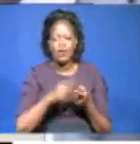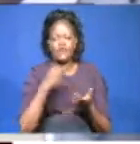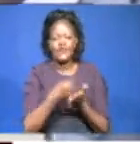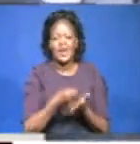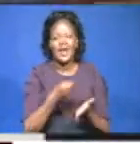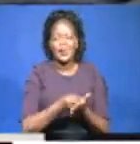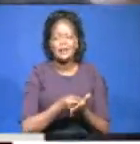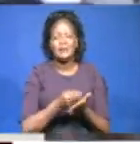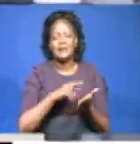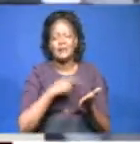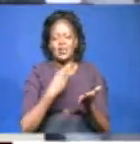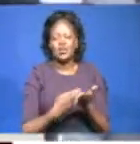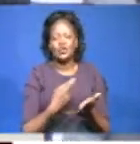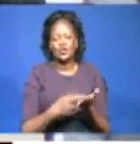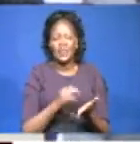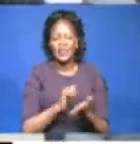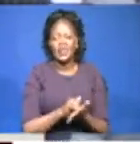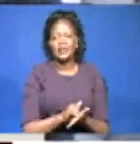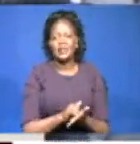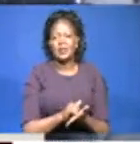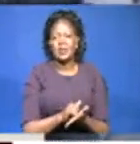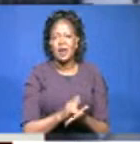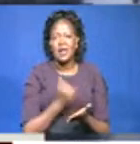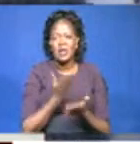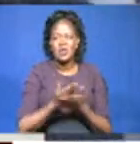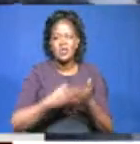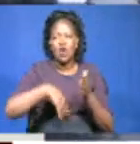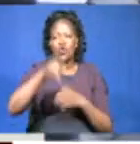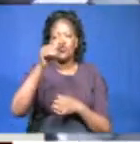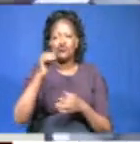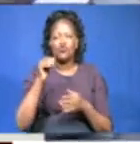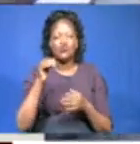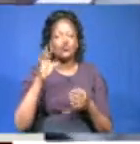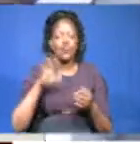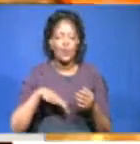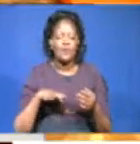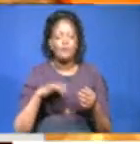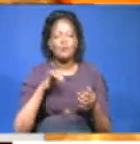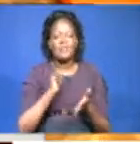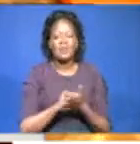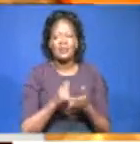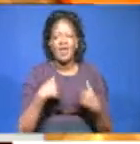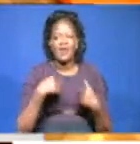kadhaa ziweze kuwafikia wamama wetu wapate kuweka mkate na chakula kwa meza.